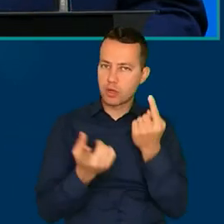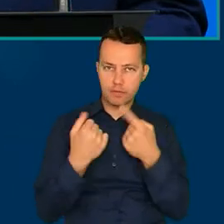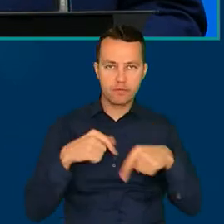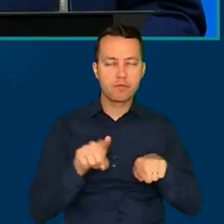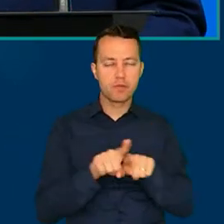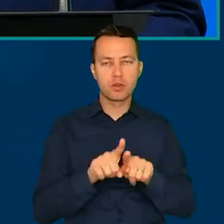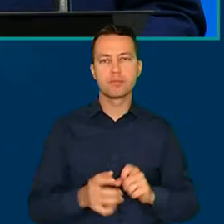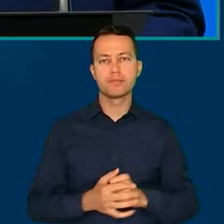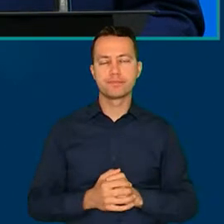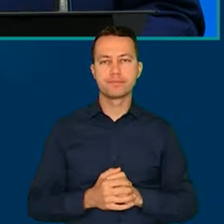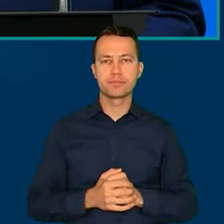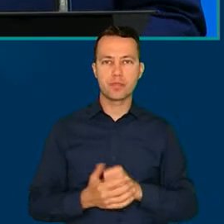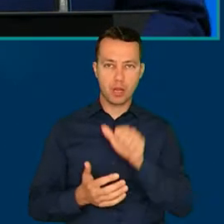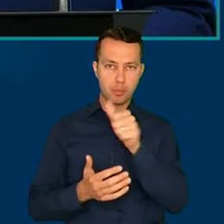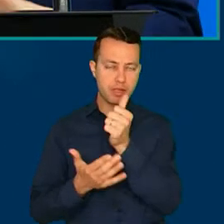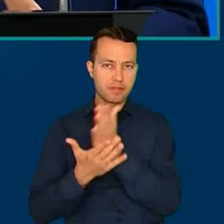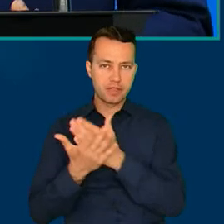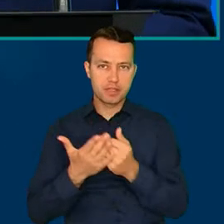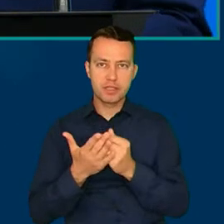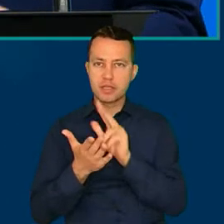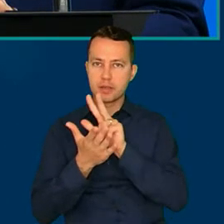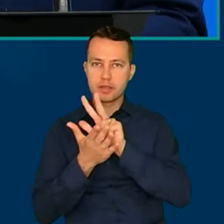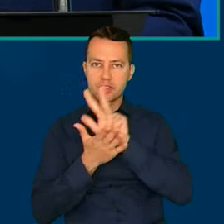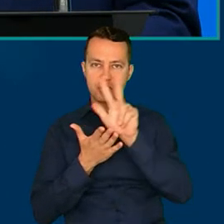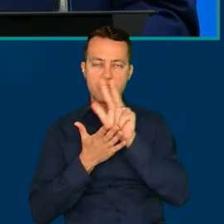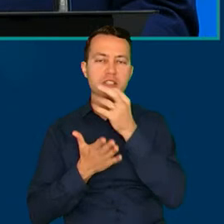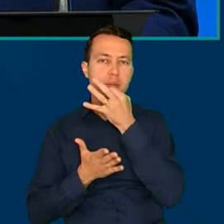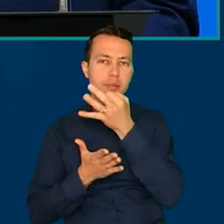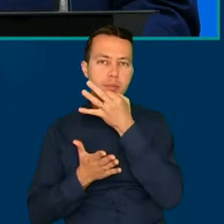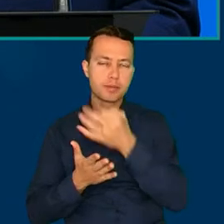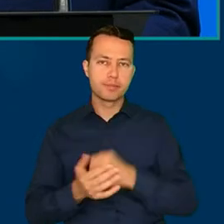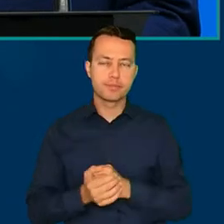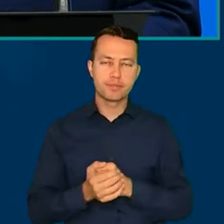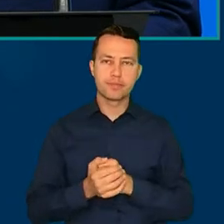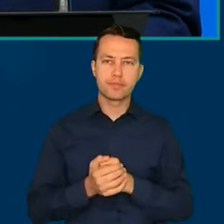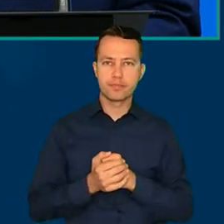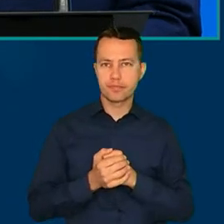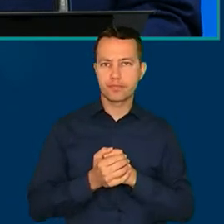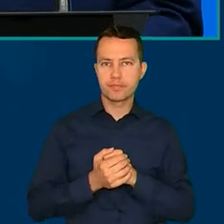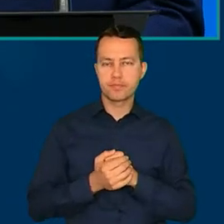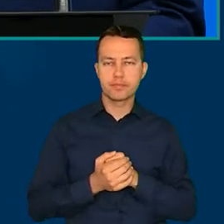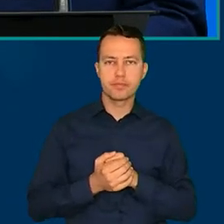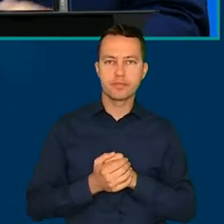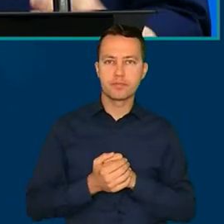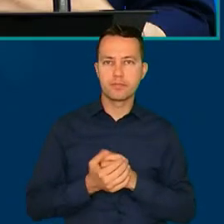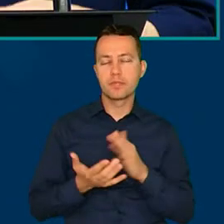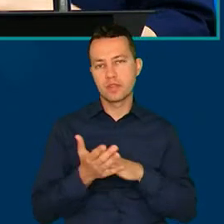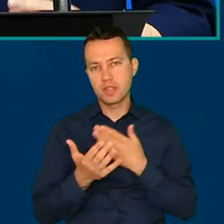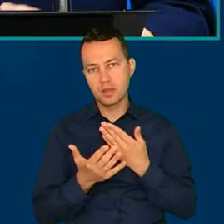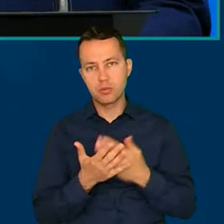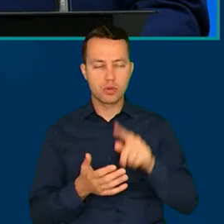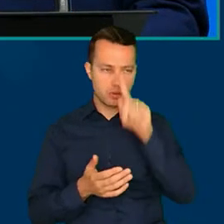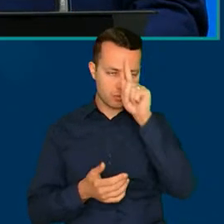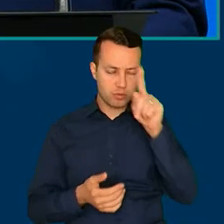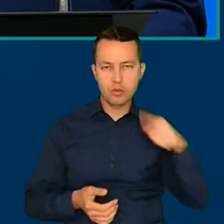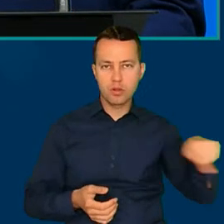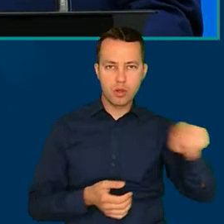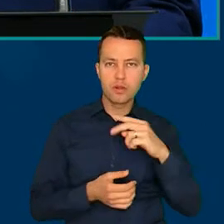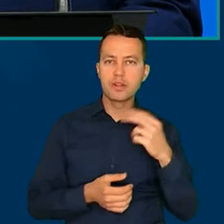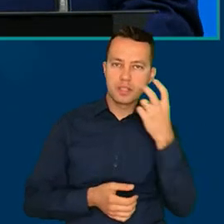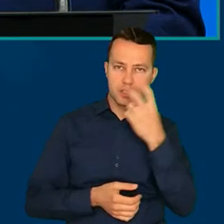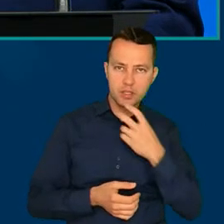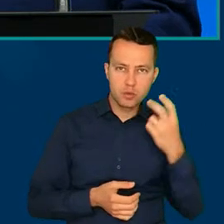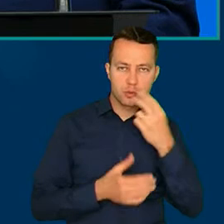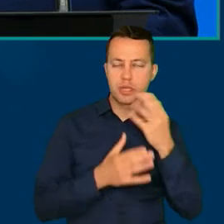first part, we have 13 questions, and these questions like who are the stakeholders of the